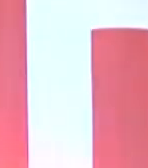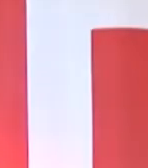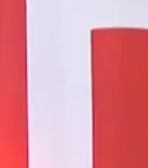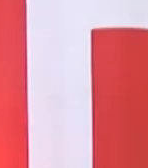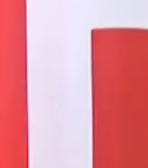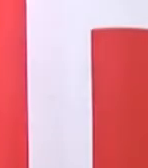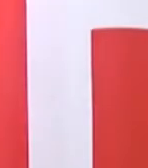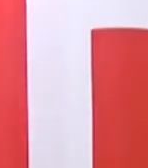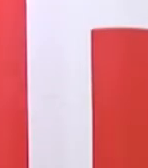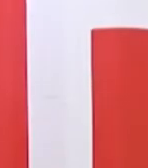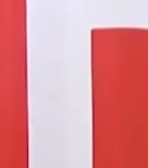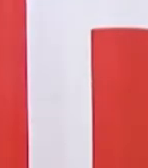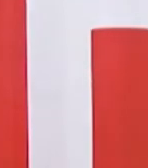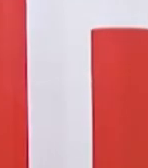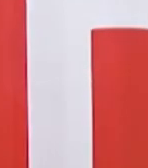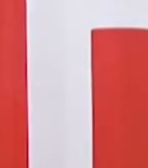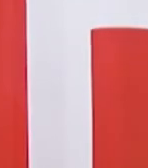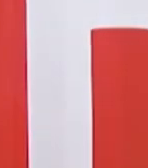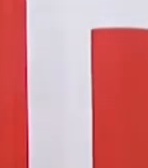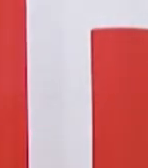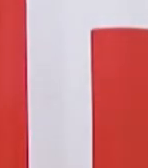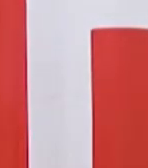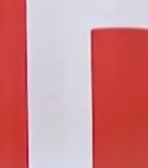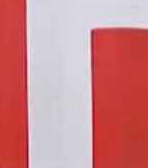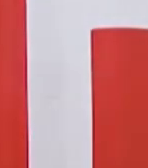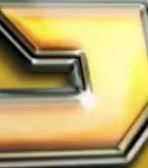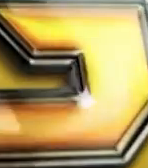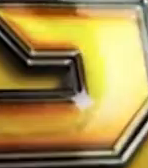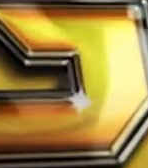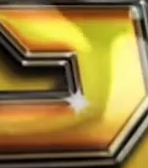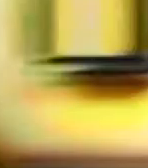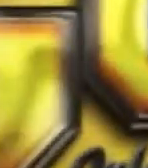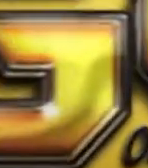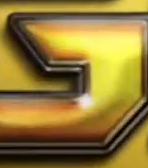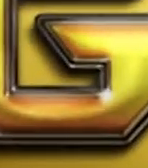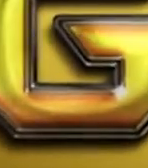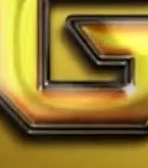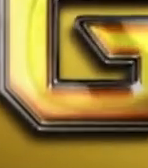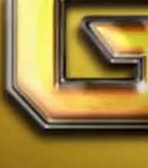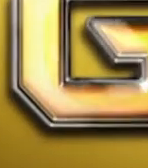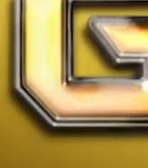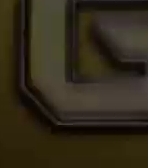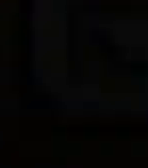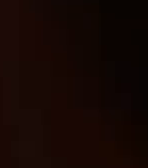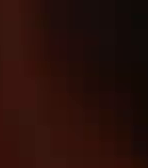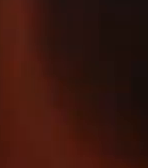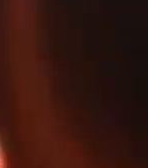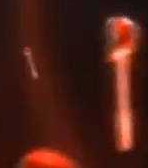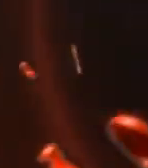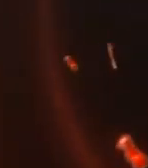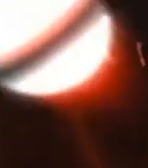Hi, I'm Ini from Raki. I love Gold FM, only the classic hits. Gold FM, only the classic hits.